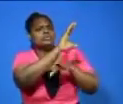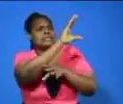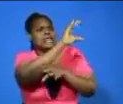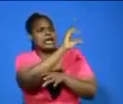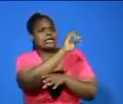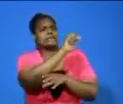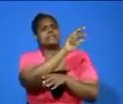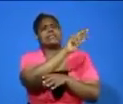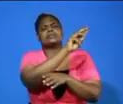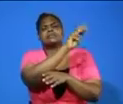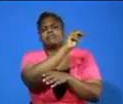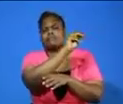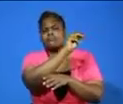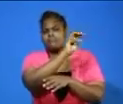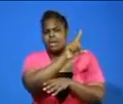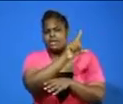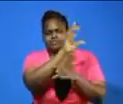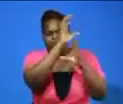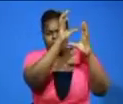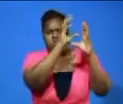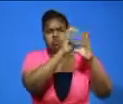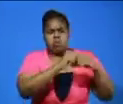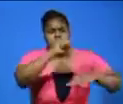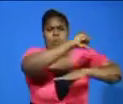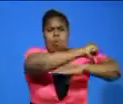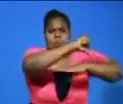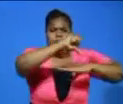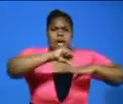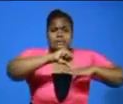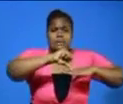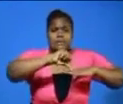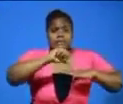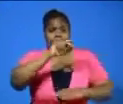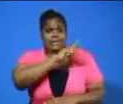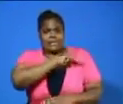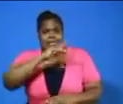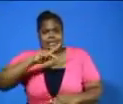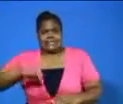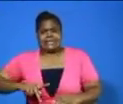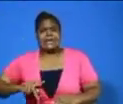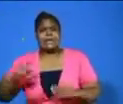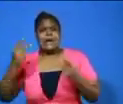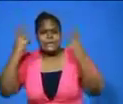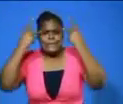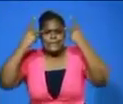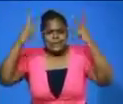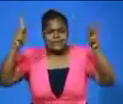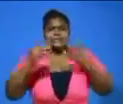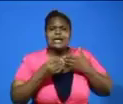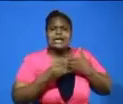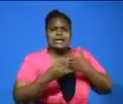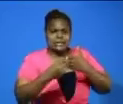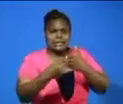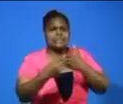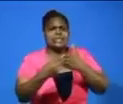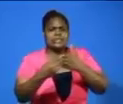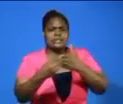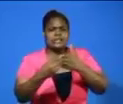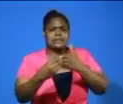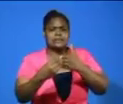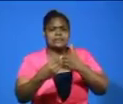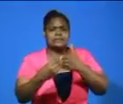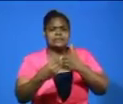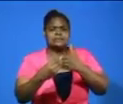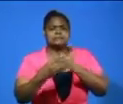altars broken down, the king, the political directorate,